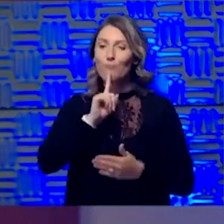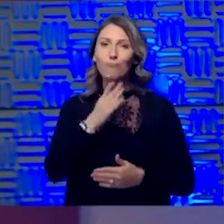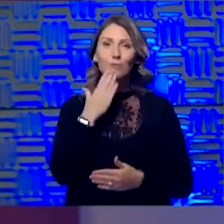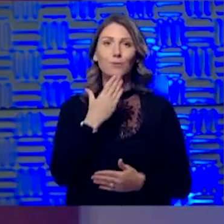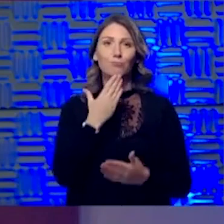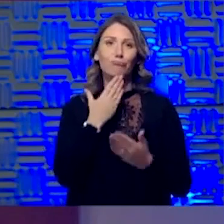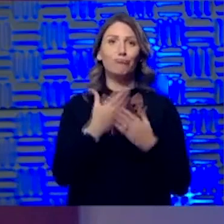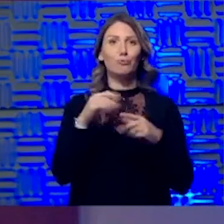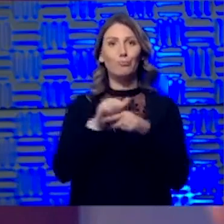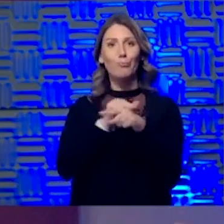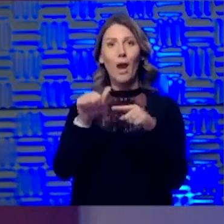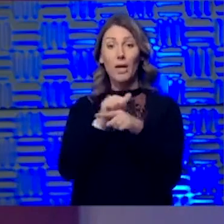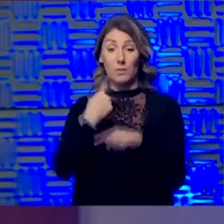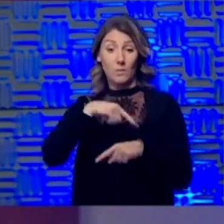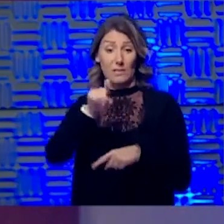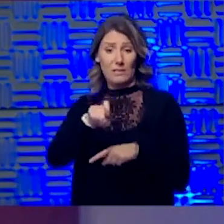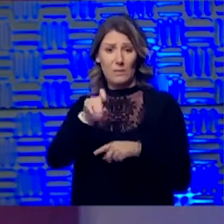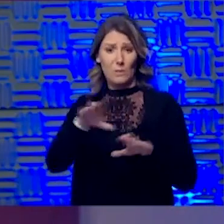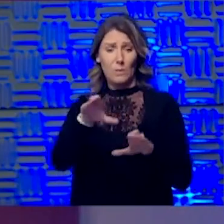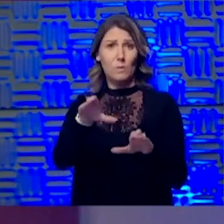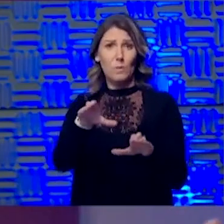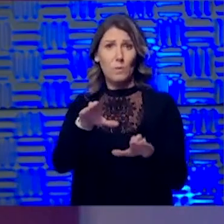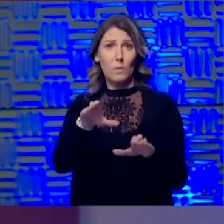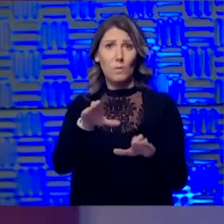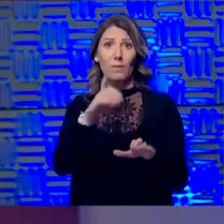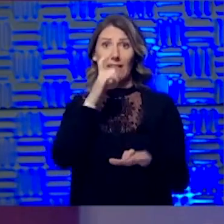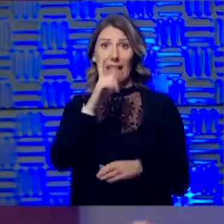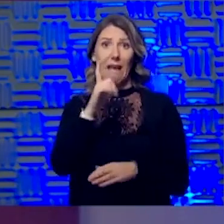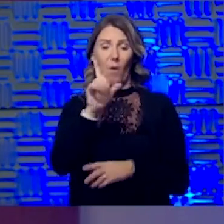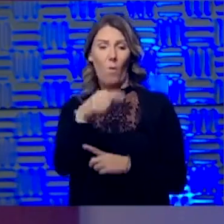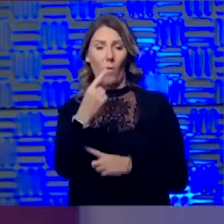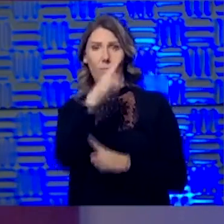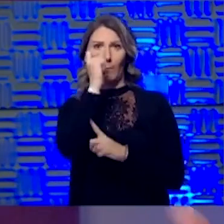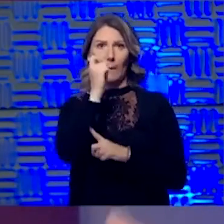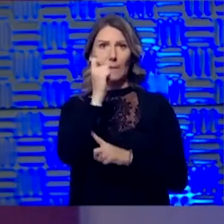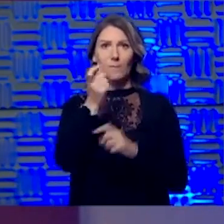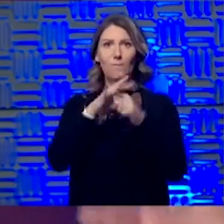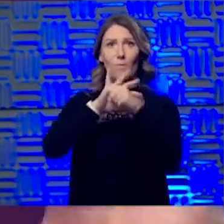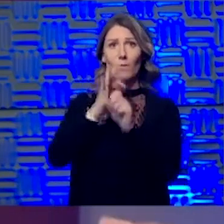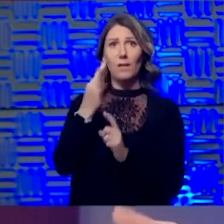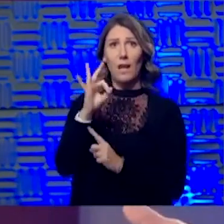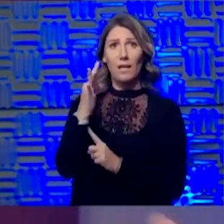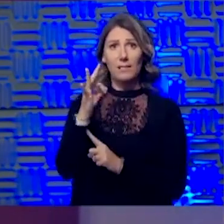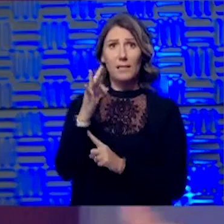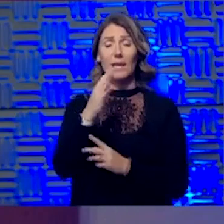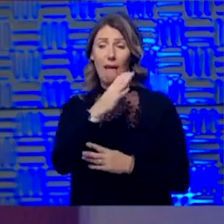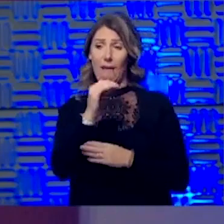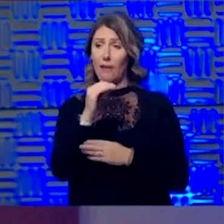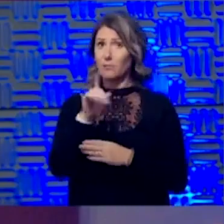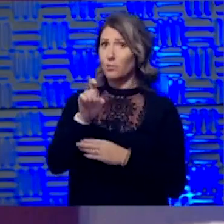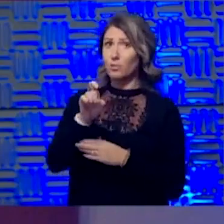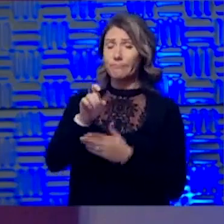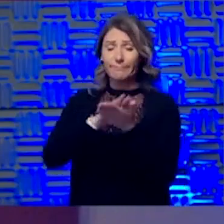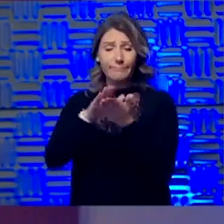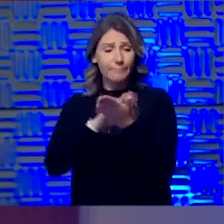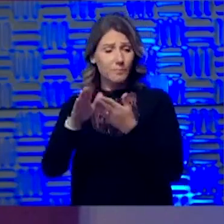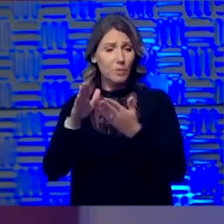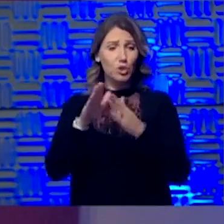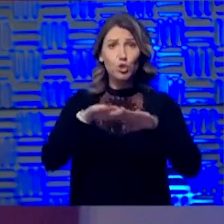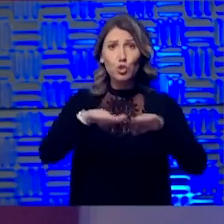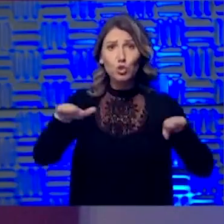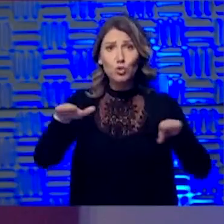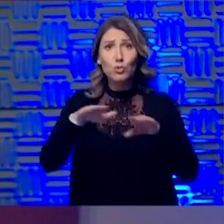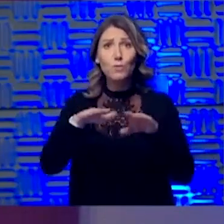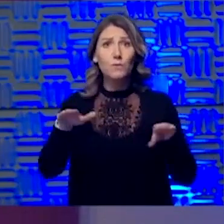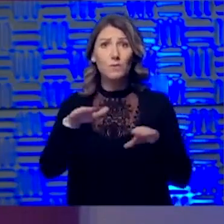should be doing despite COVID, cleaning the surfaces, because there is, who knows what else is on the